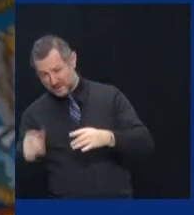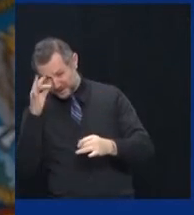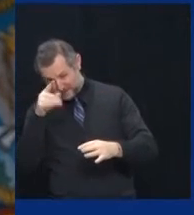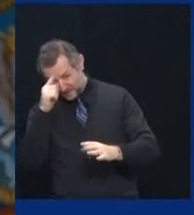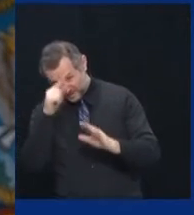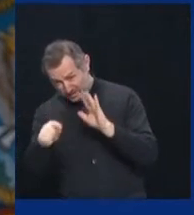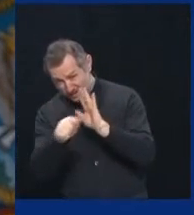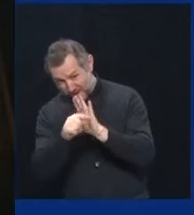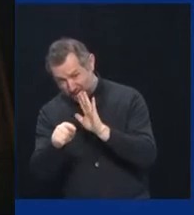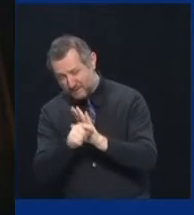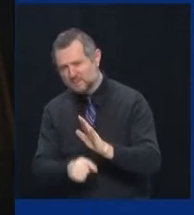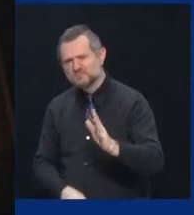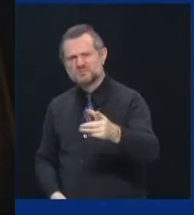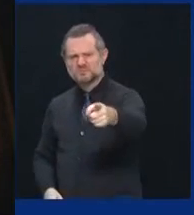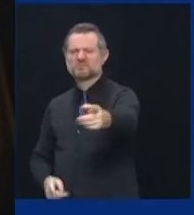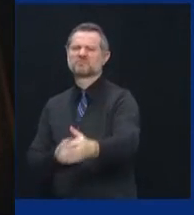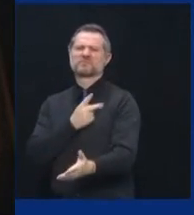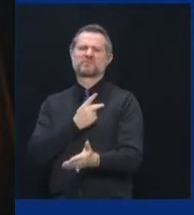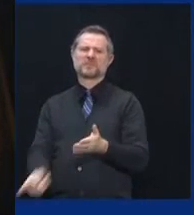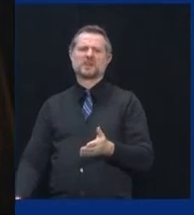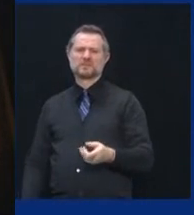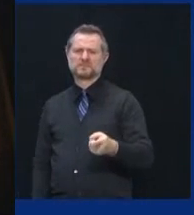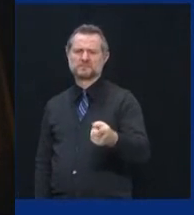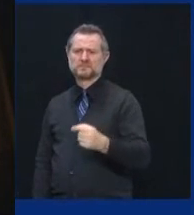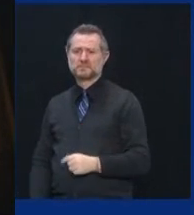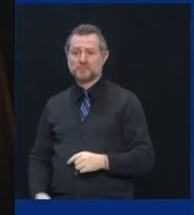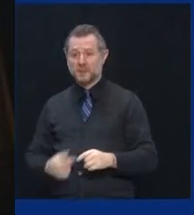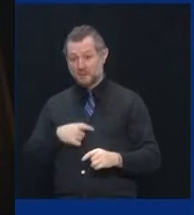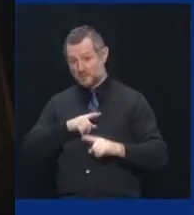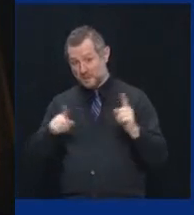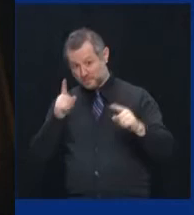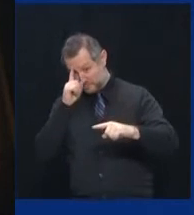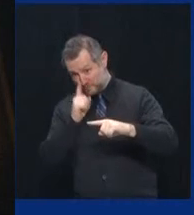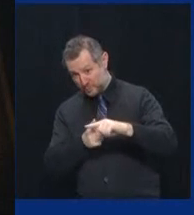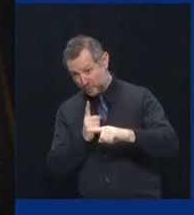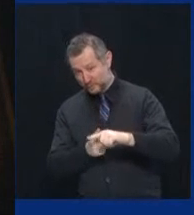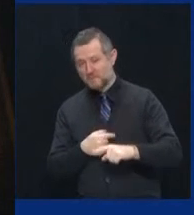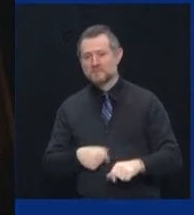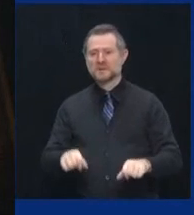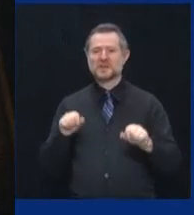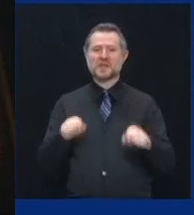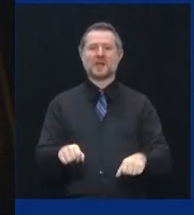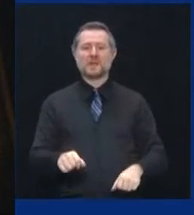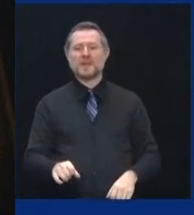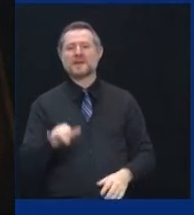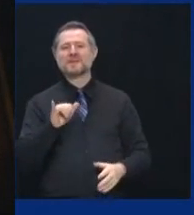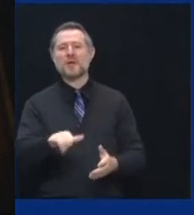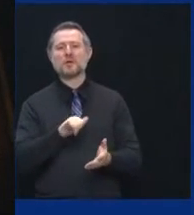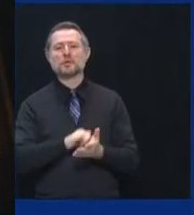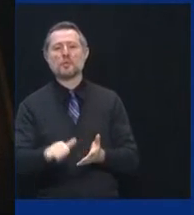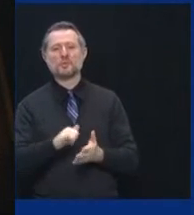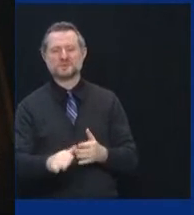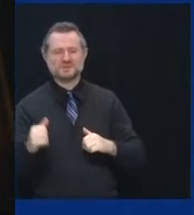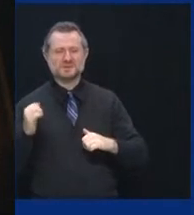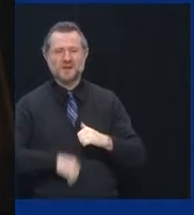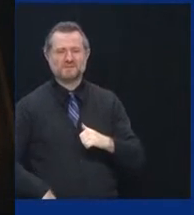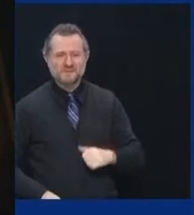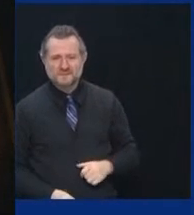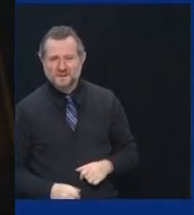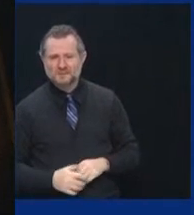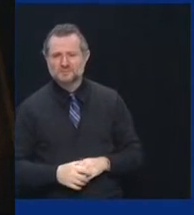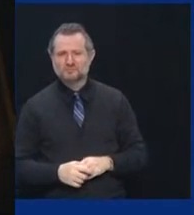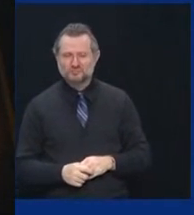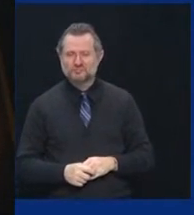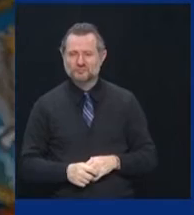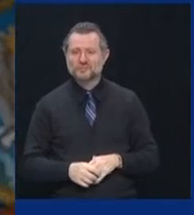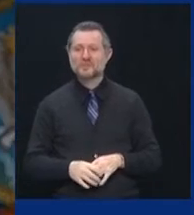That is what we mean when we say New York tough. The understanding that there are moments that actually liberate